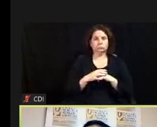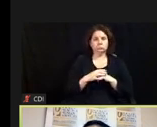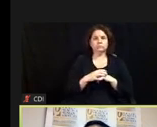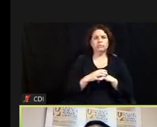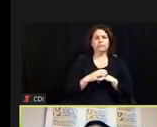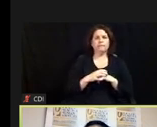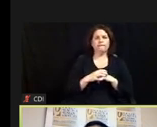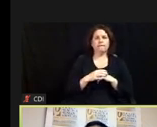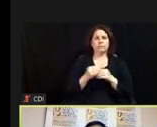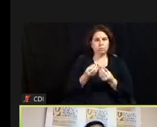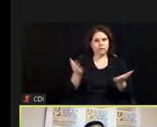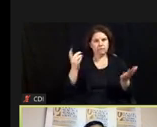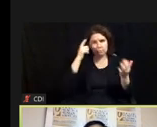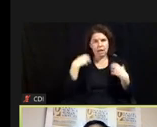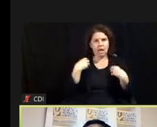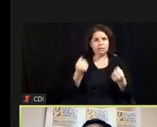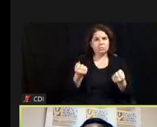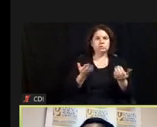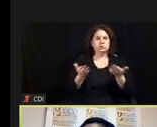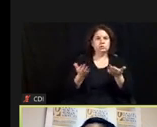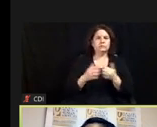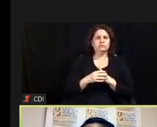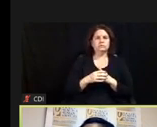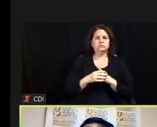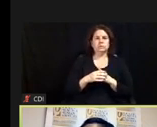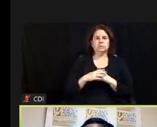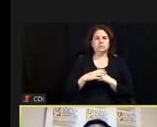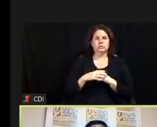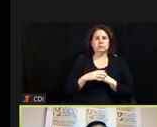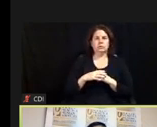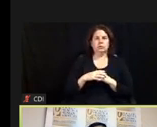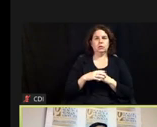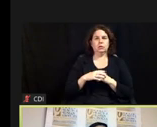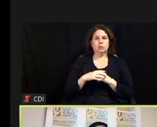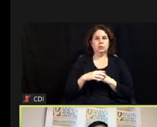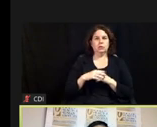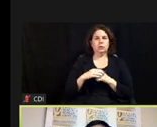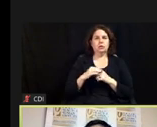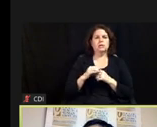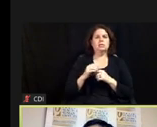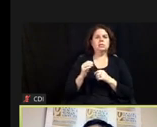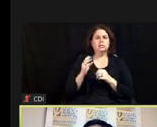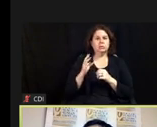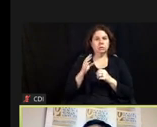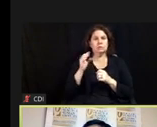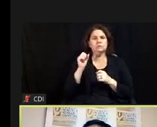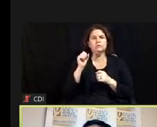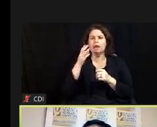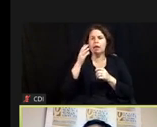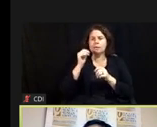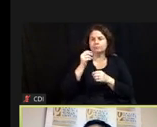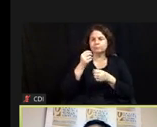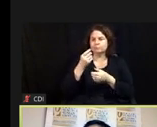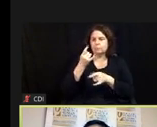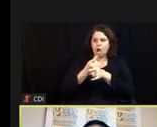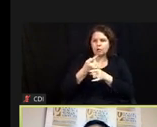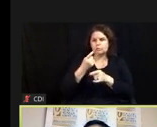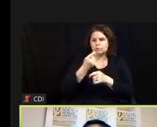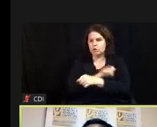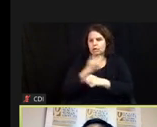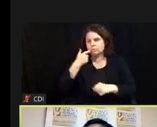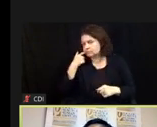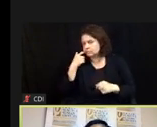substance use support and services throughout the pandemic when it was most needed. One of the things they've